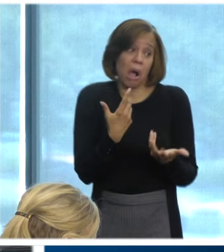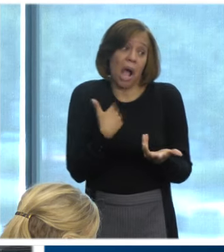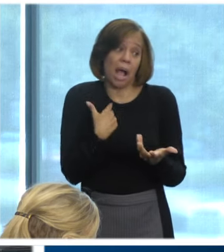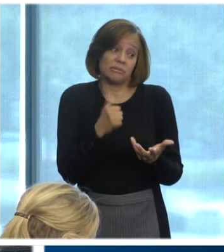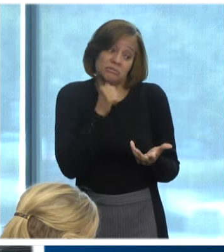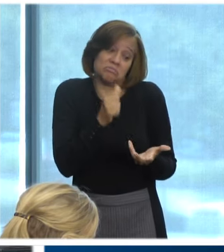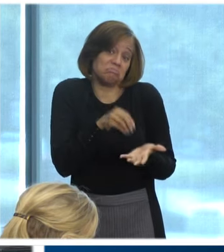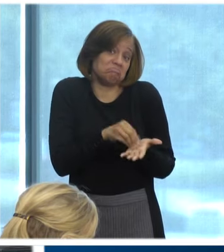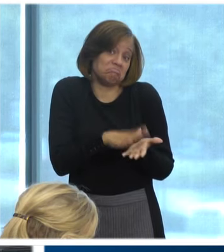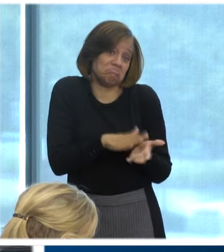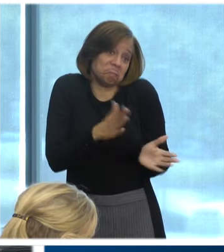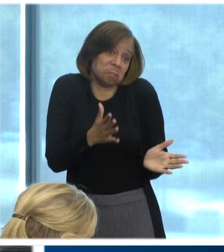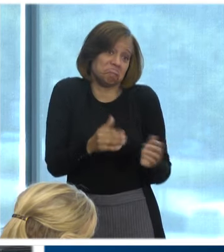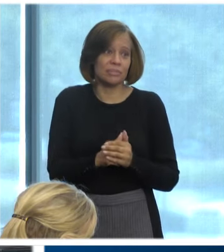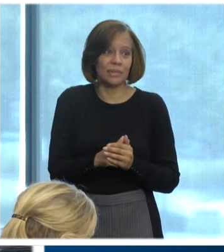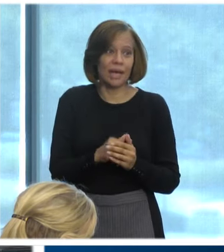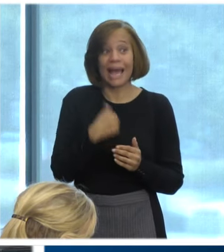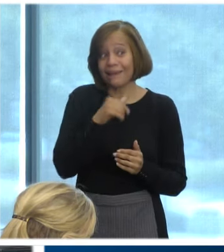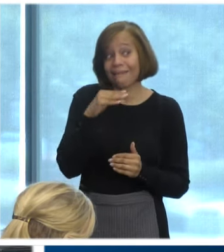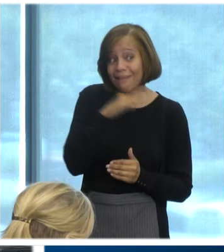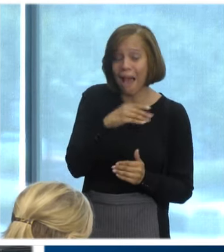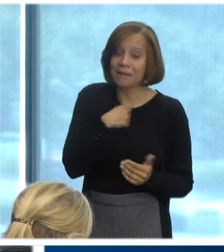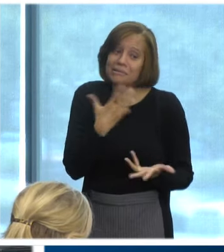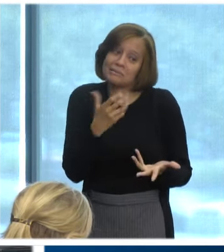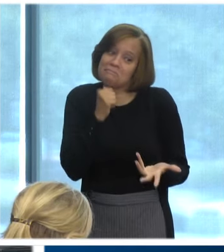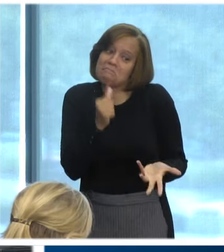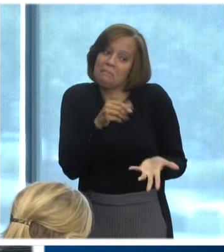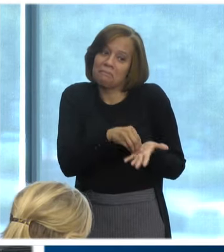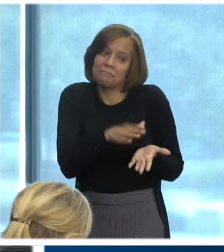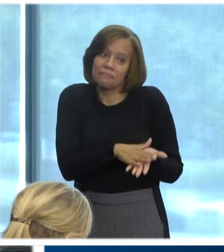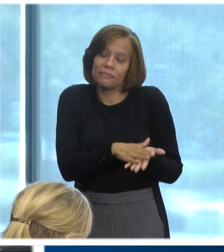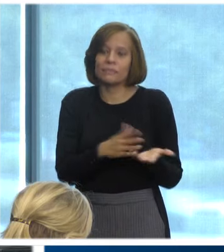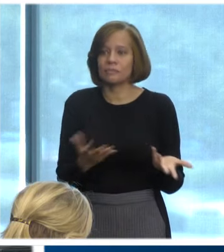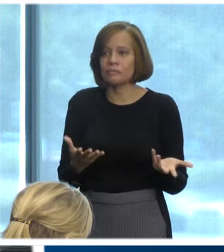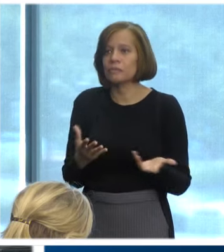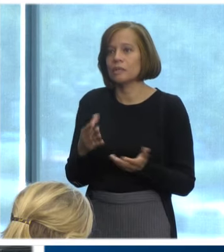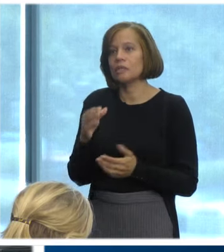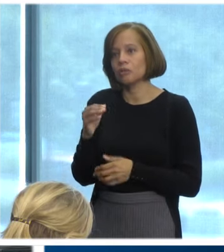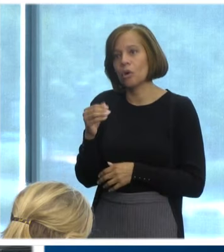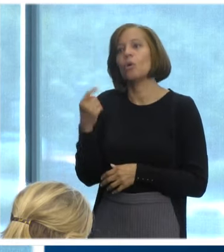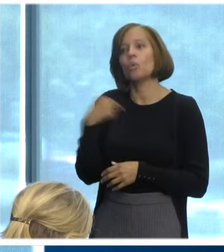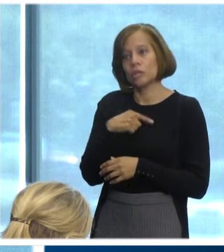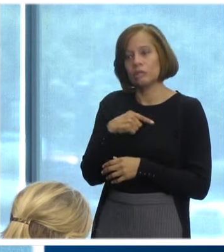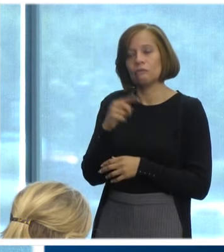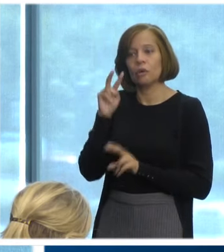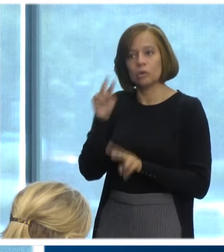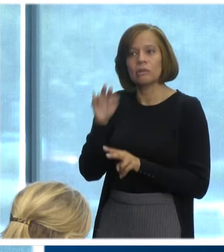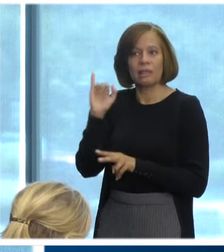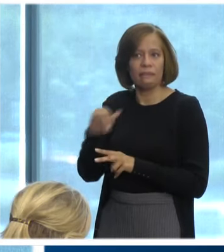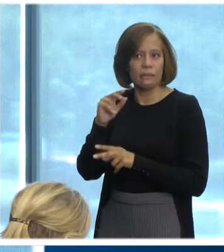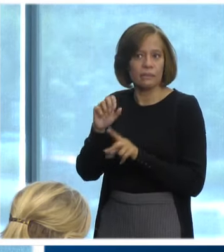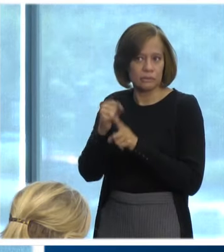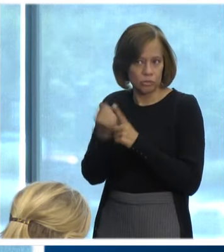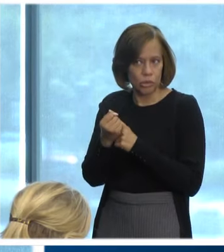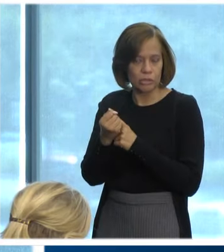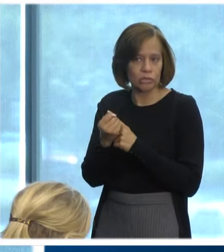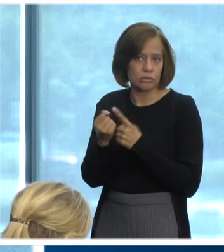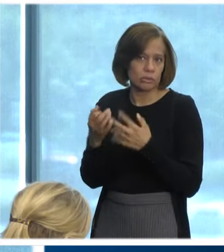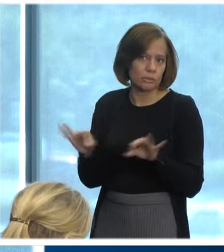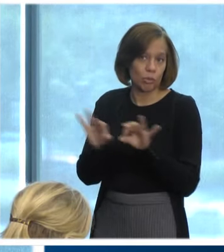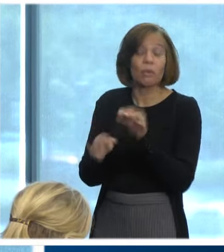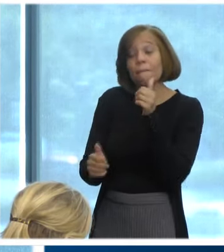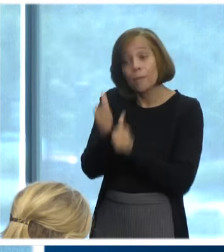this case? I mean, you see what I'm saying? We have looked at omissions as critical misconduct in the past. Again, every investigation, most of